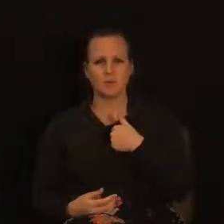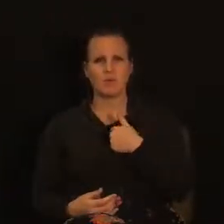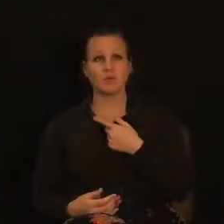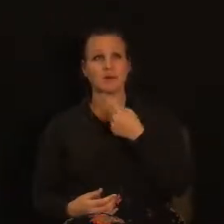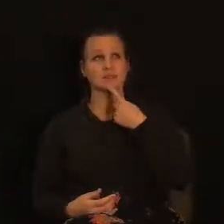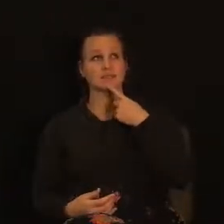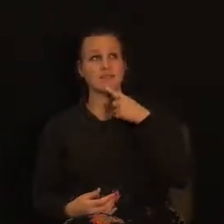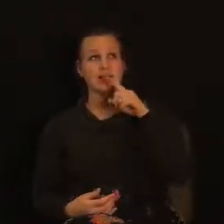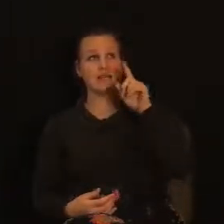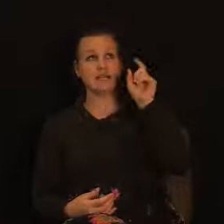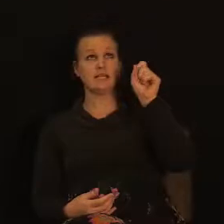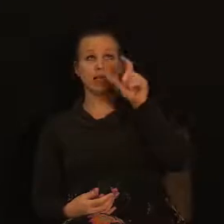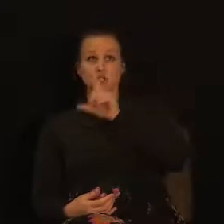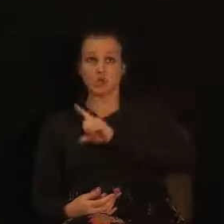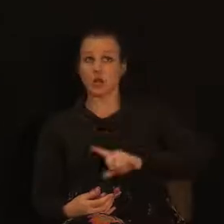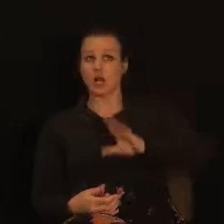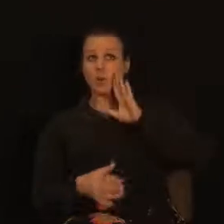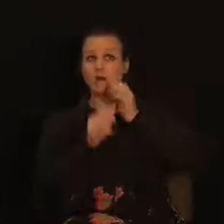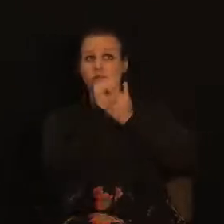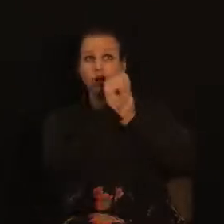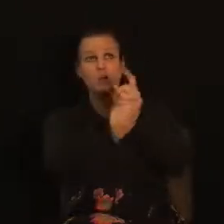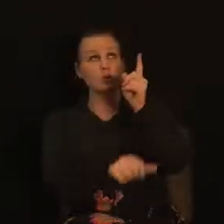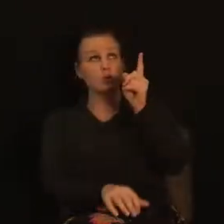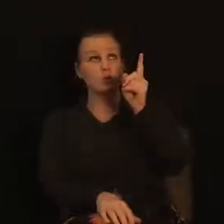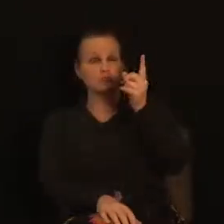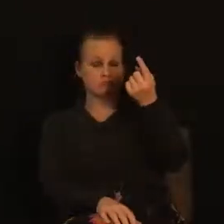Lord, I will follow you, I thought